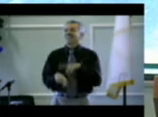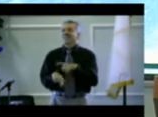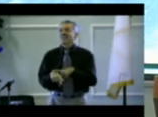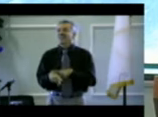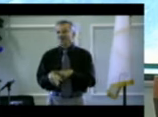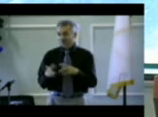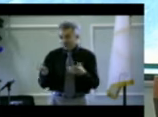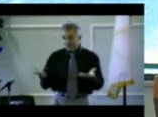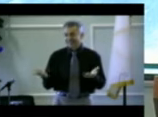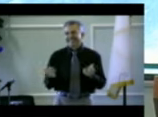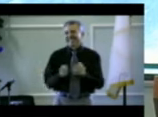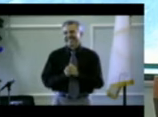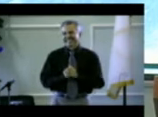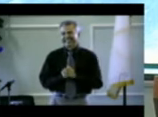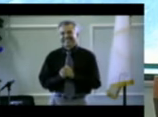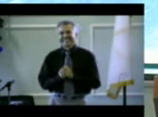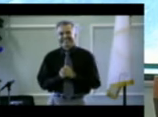you steal?